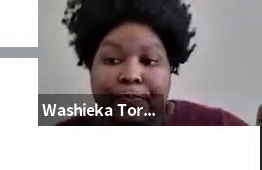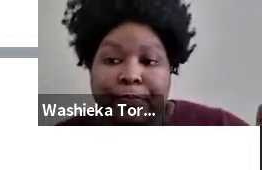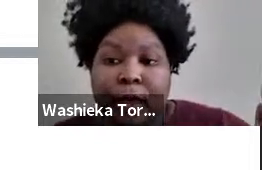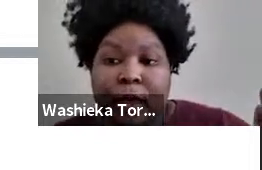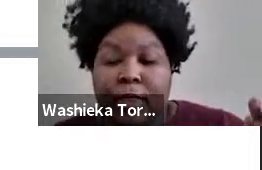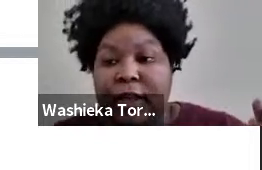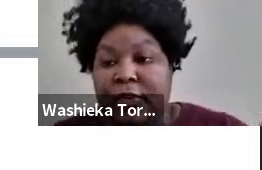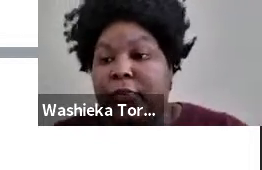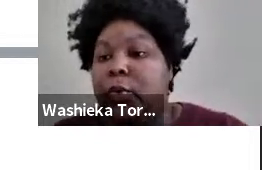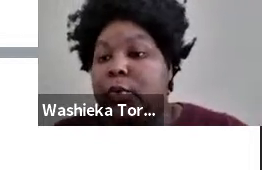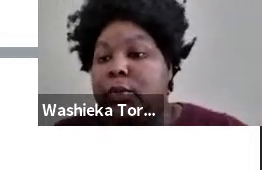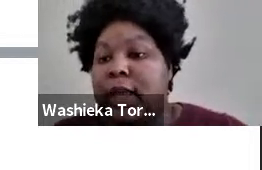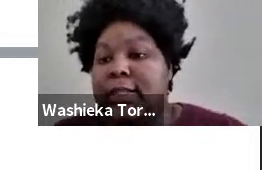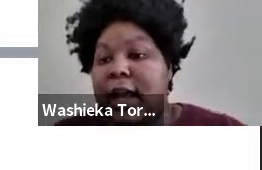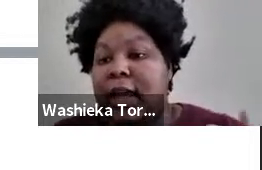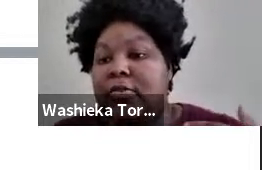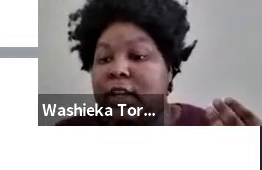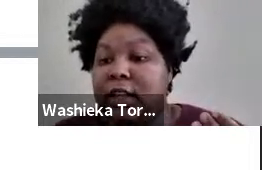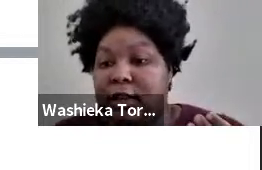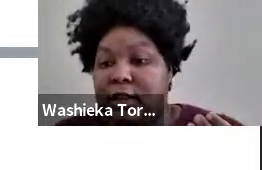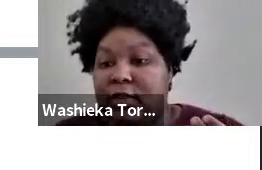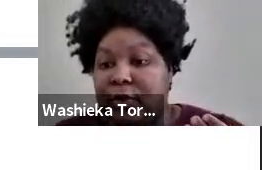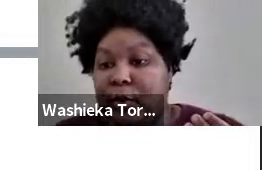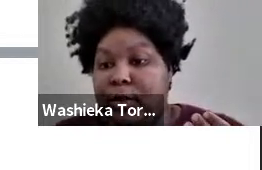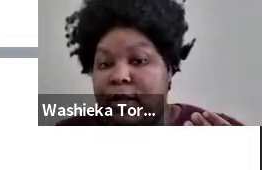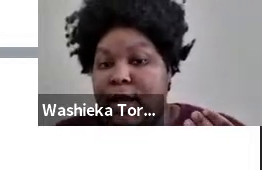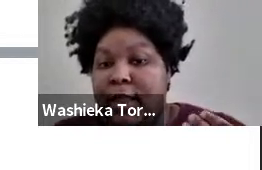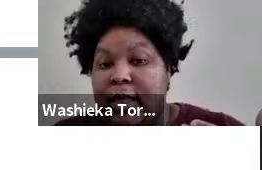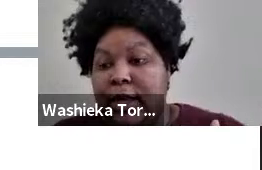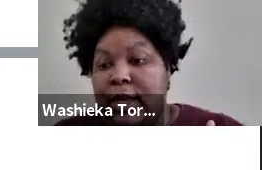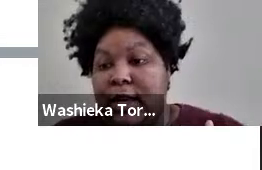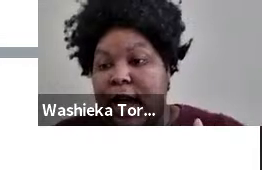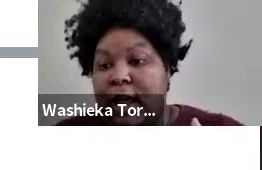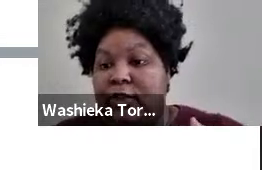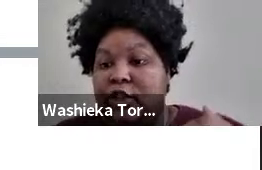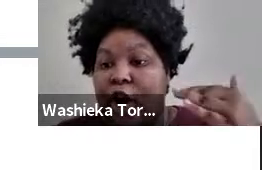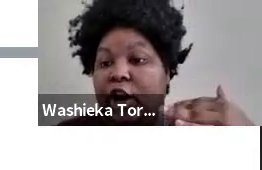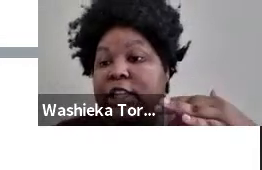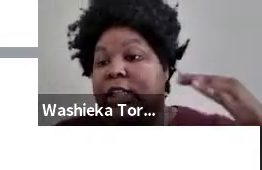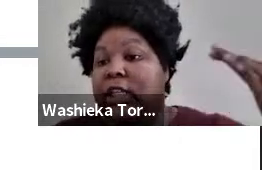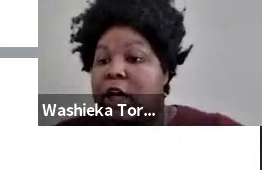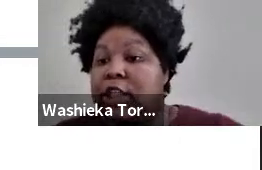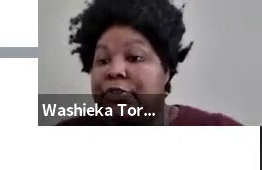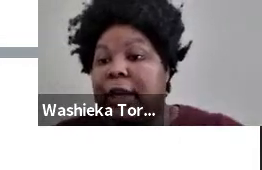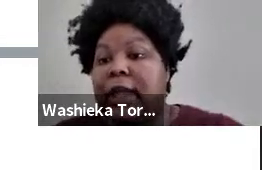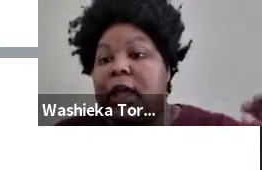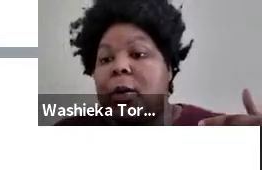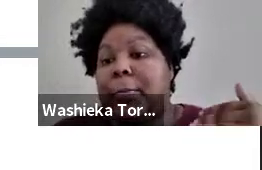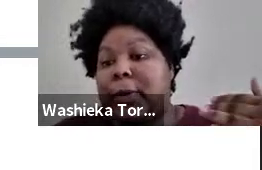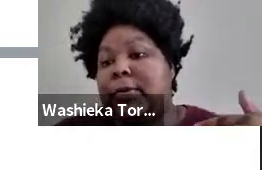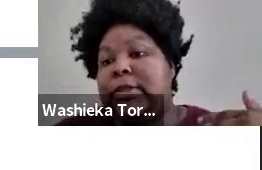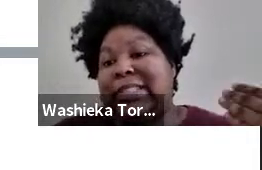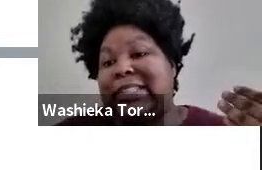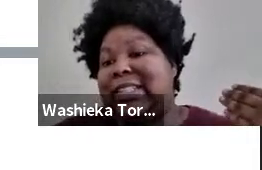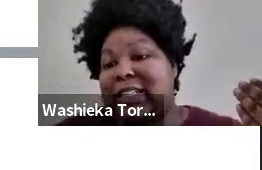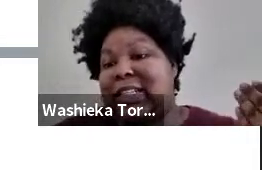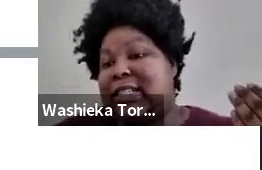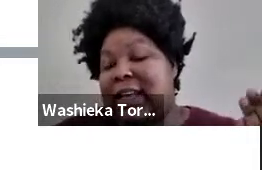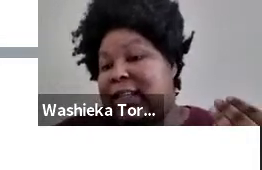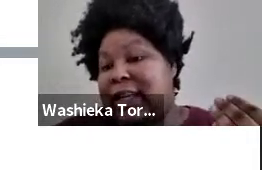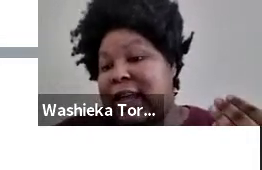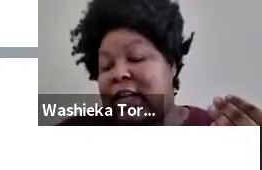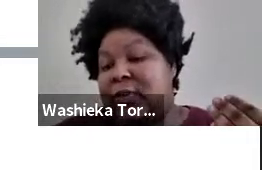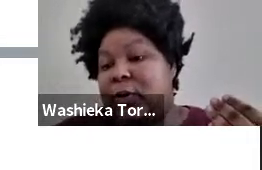rethink these foods as not convenient foods that we can kind of charge at a luxury, but people need these